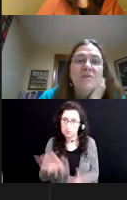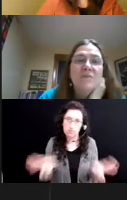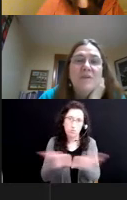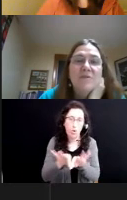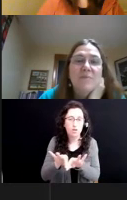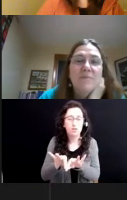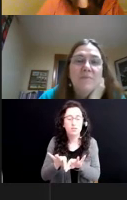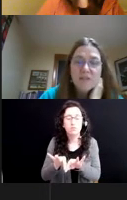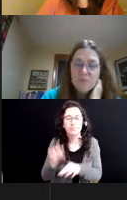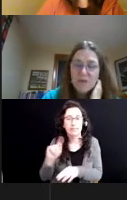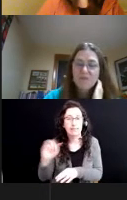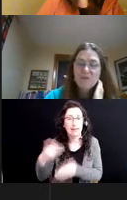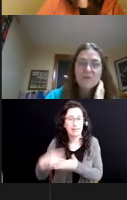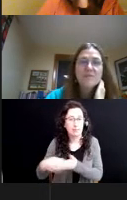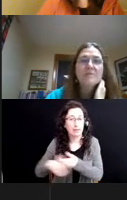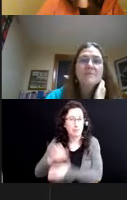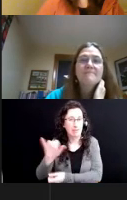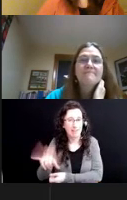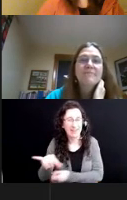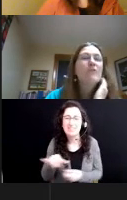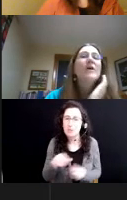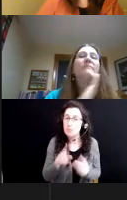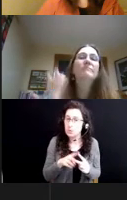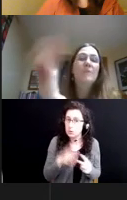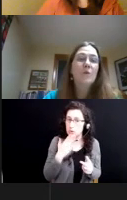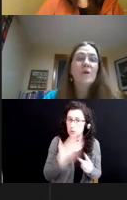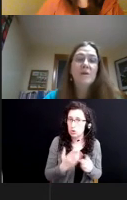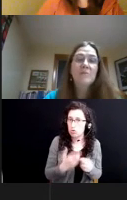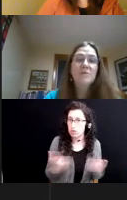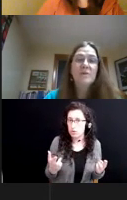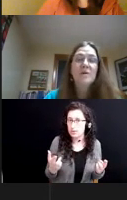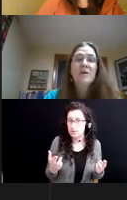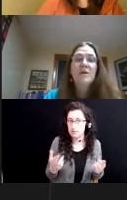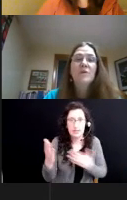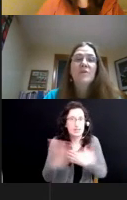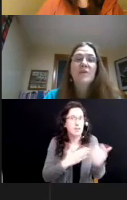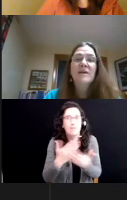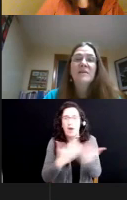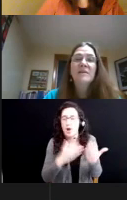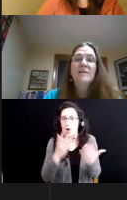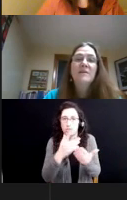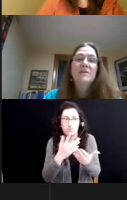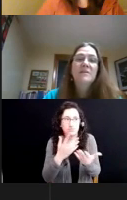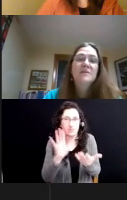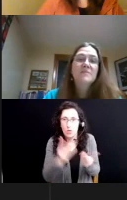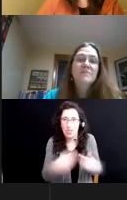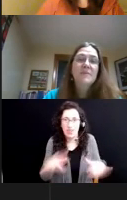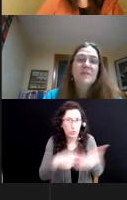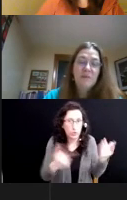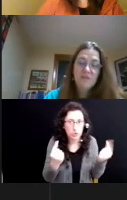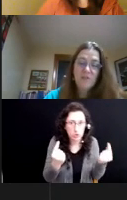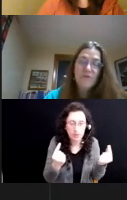them. So these are nice pair of resources for no matter what you end up doing with your land.